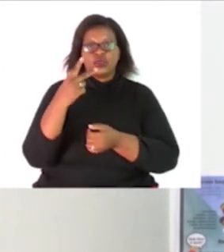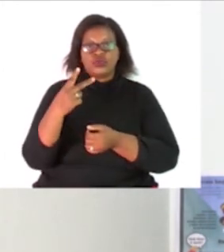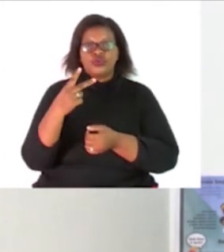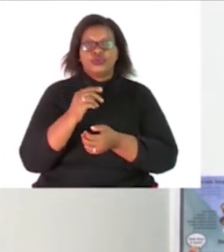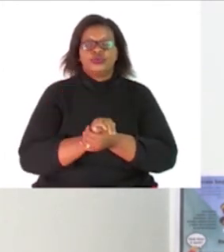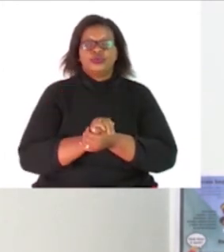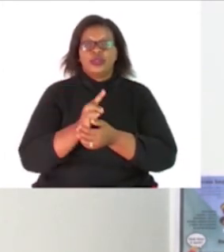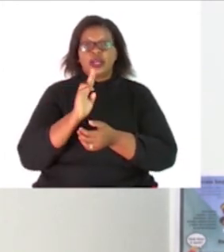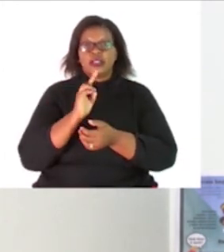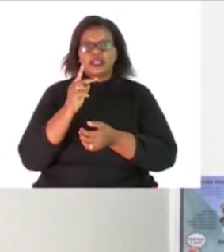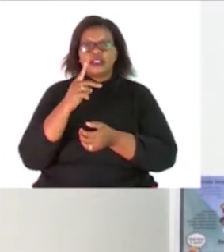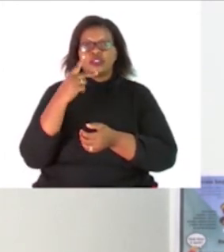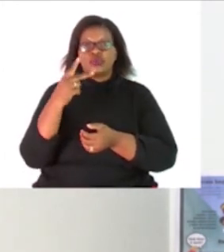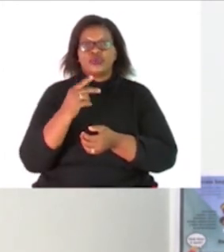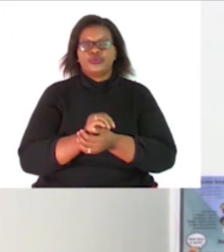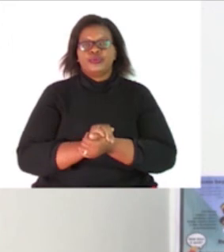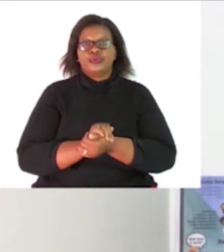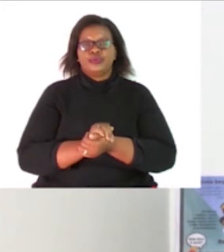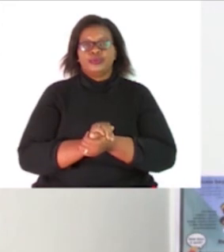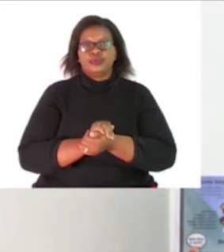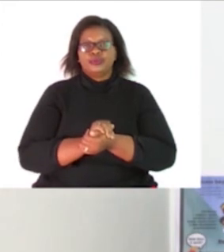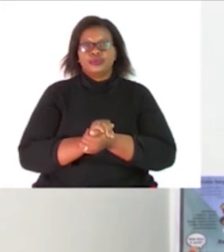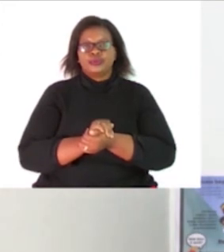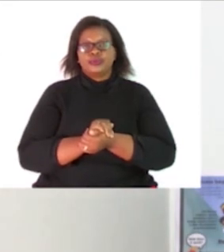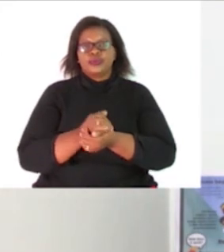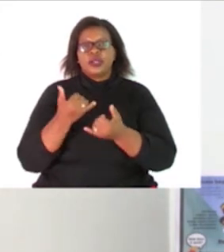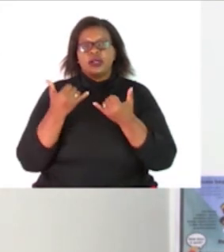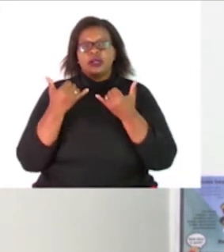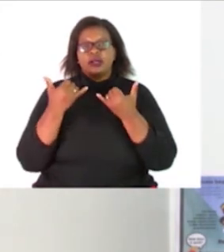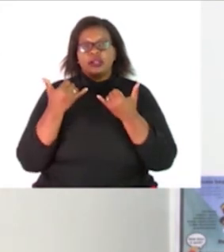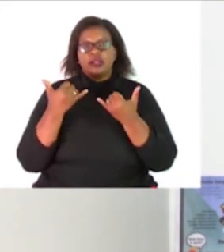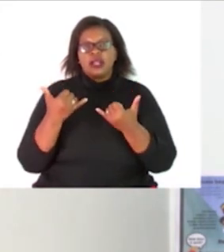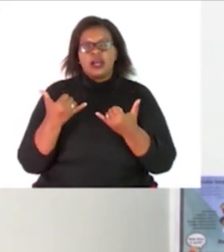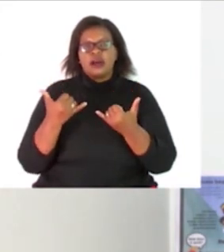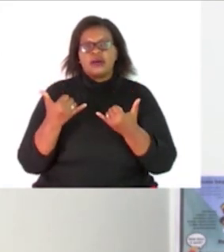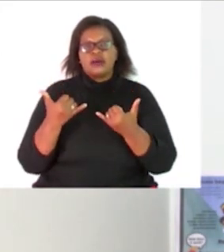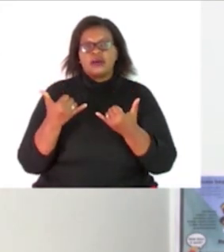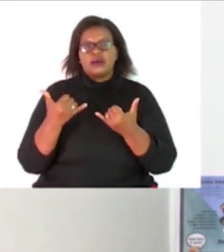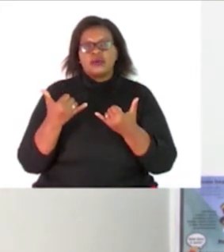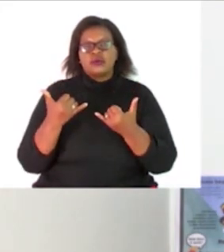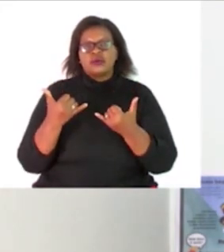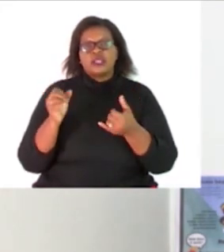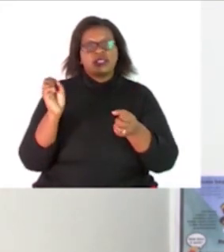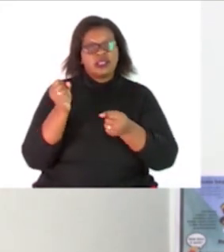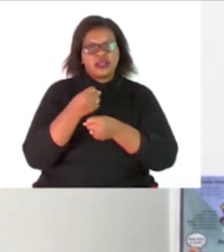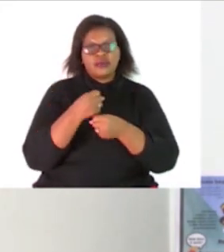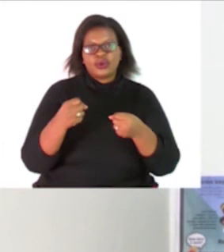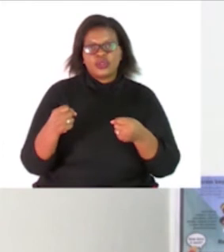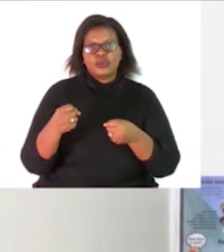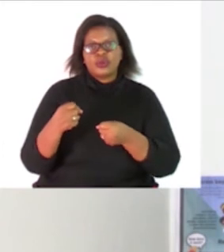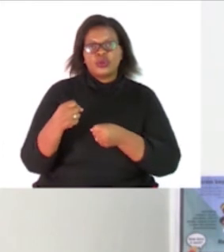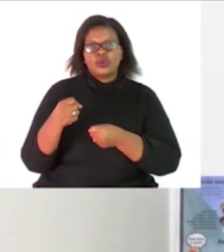our 2 down there. Good. The next one, how many